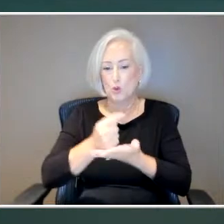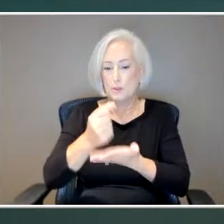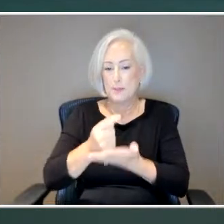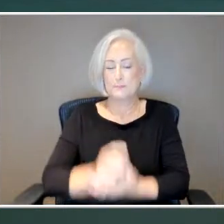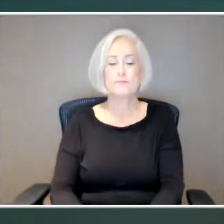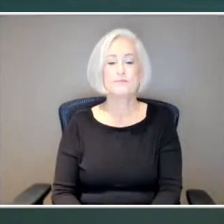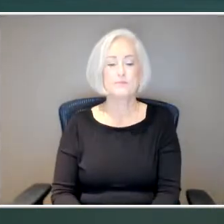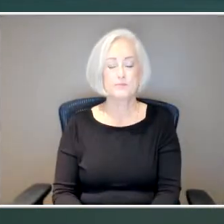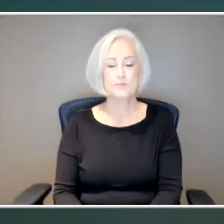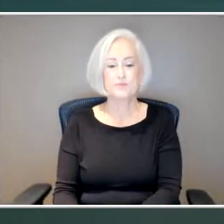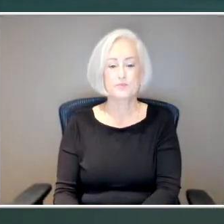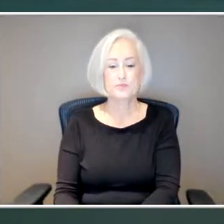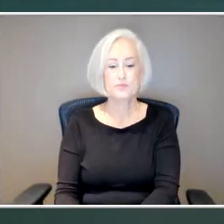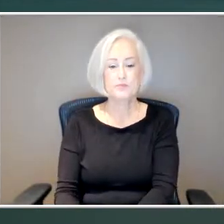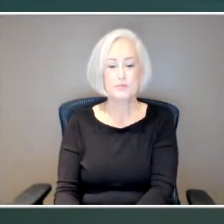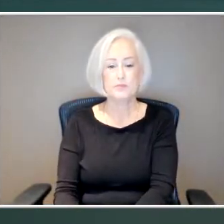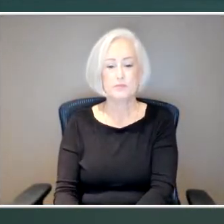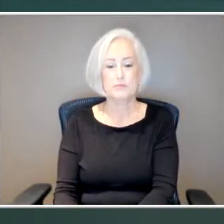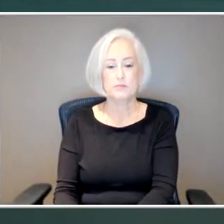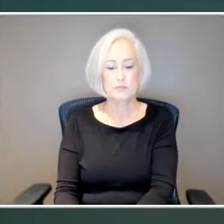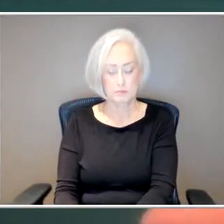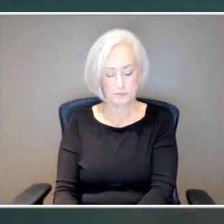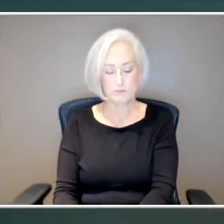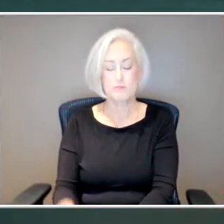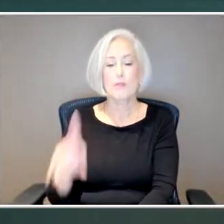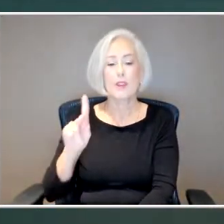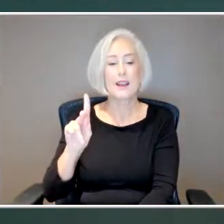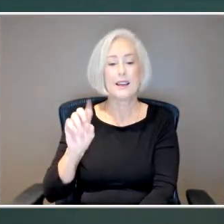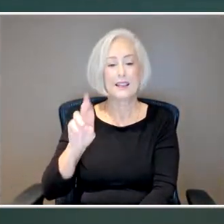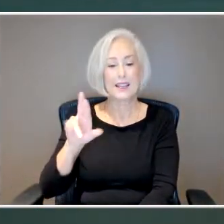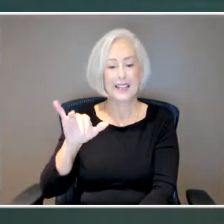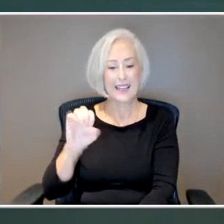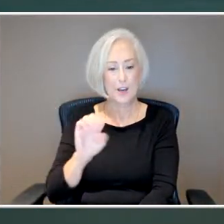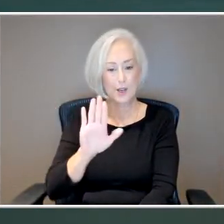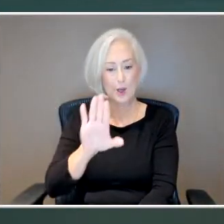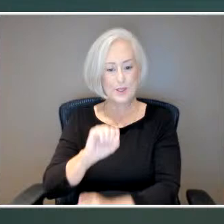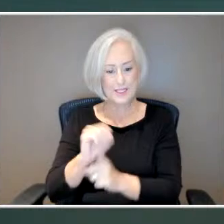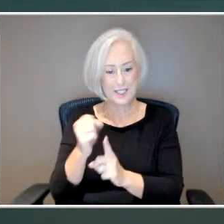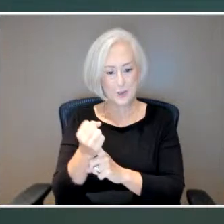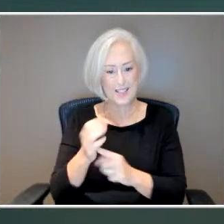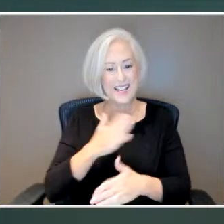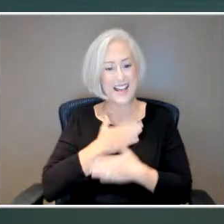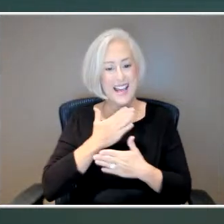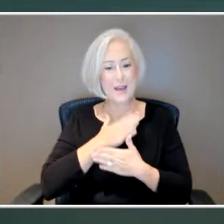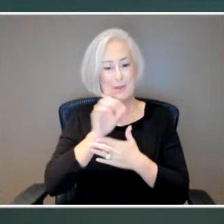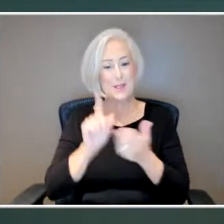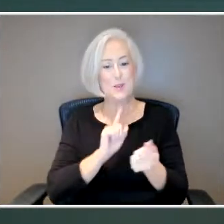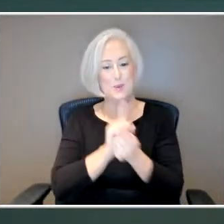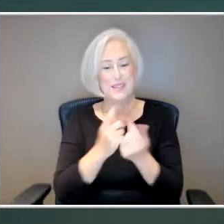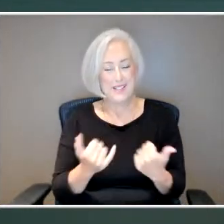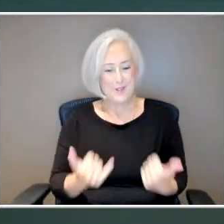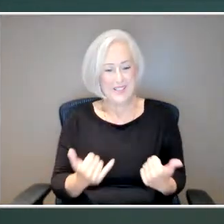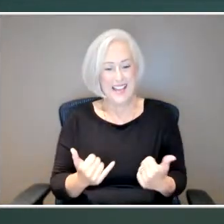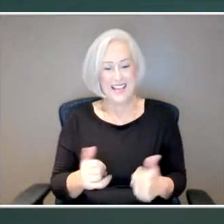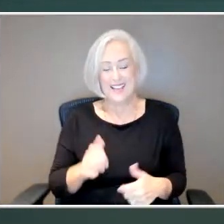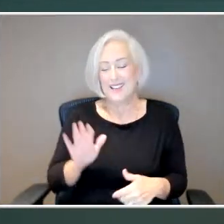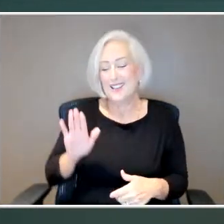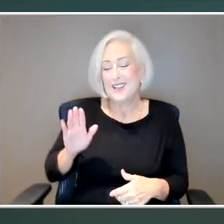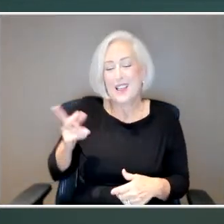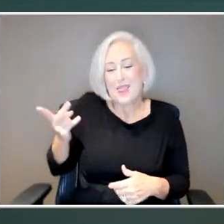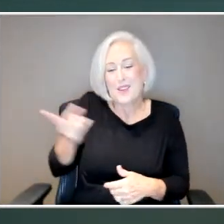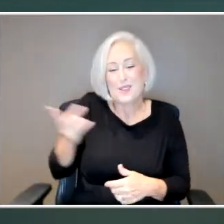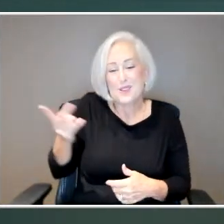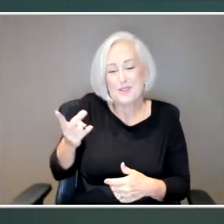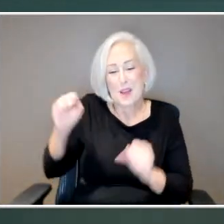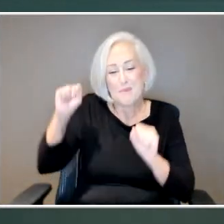Sure. And we understand that in Kerrie's case, and I'm so glad you're getting to meet her this morning because she and her husband are amazing